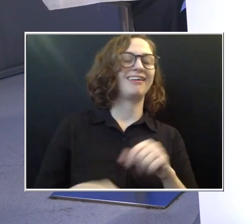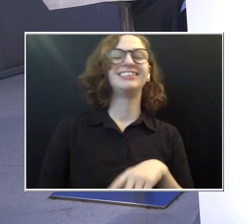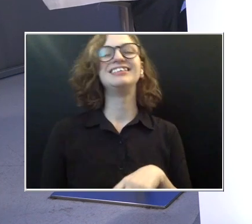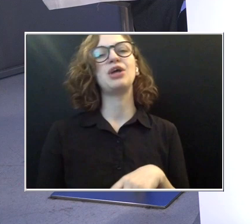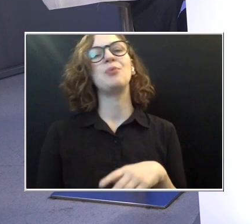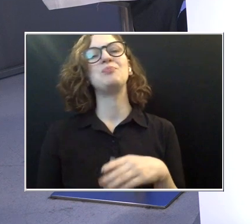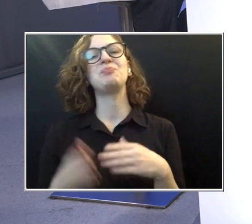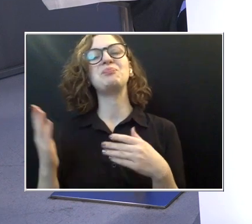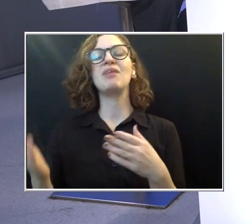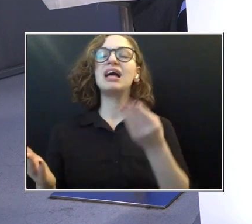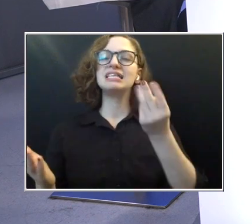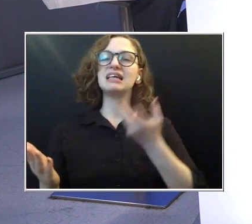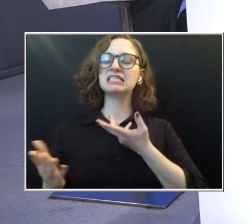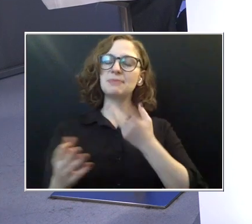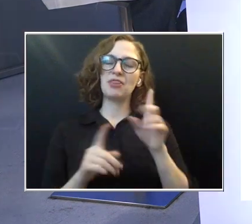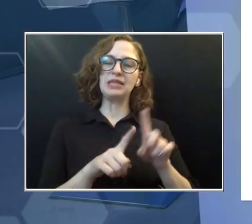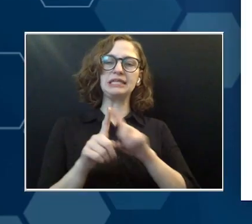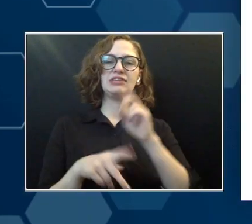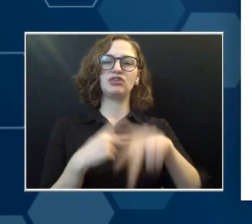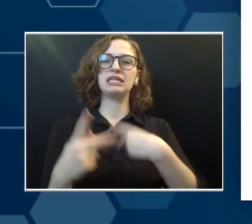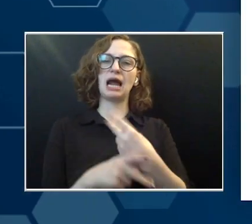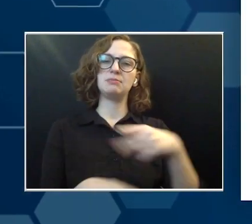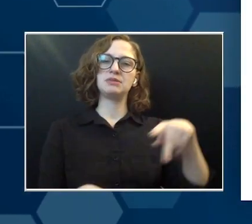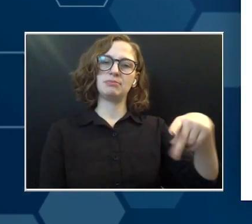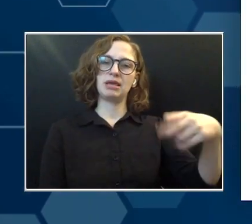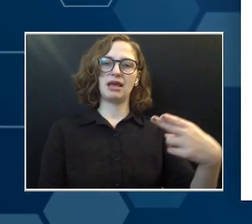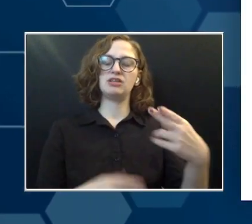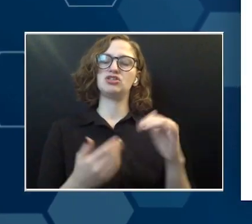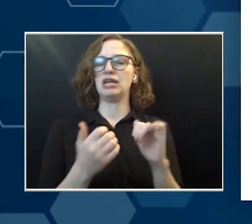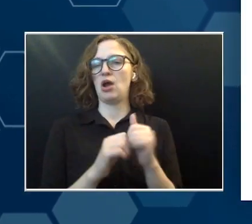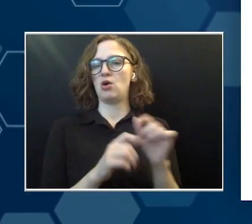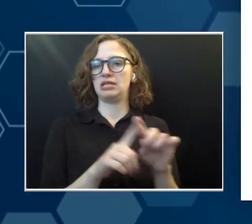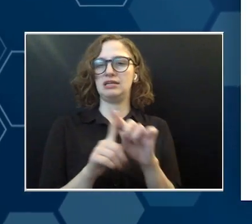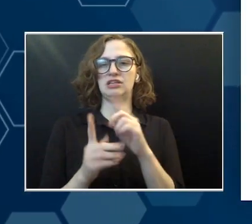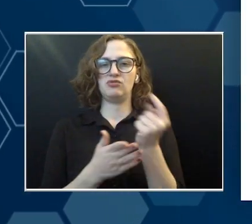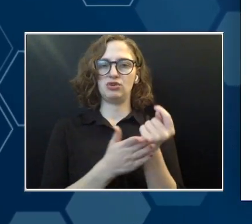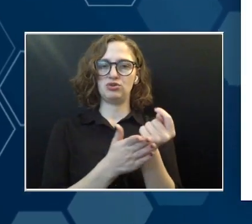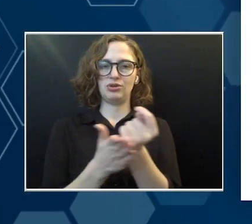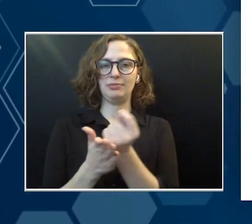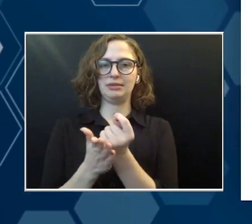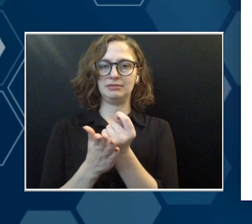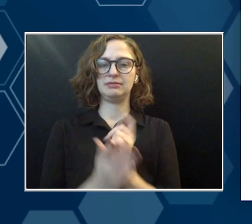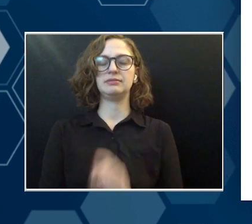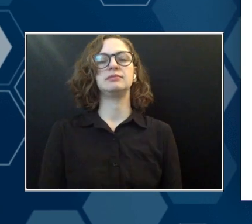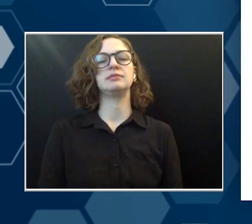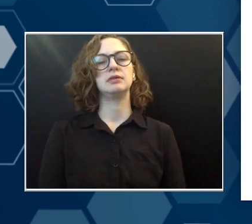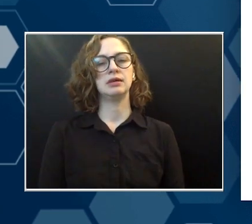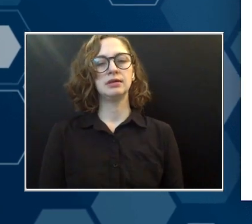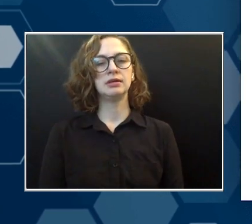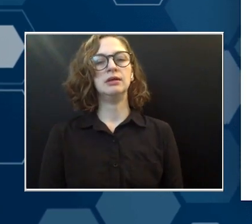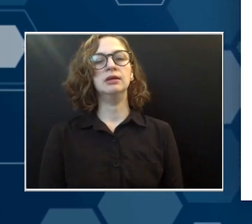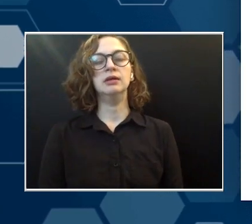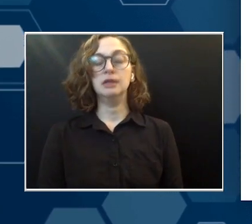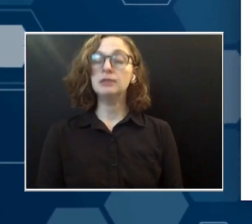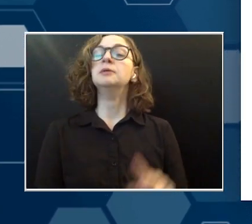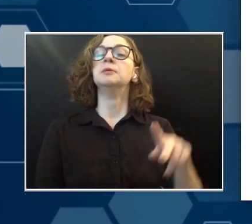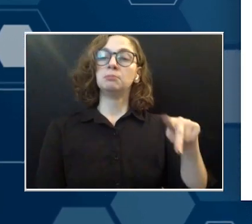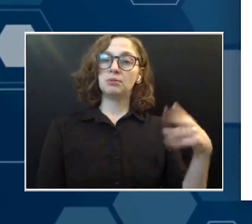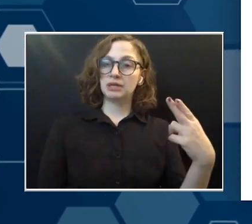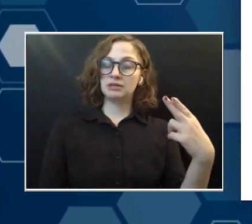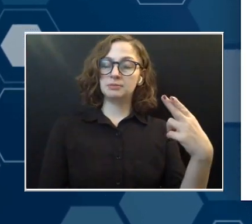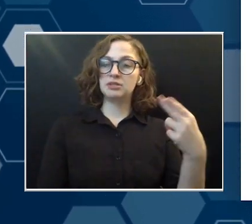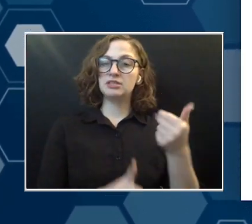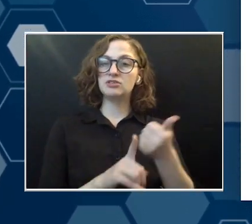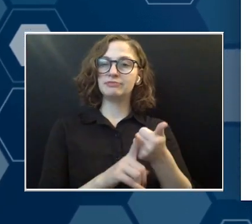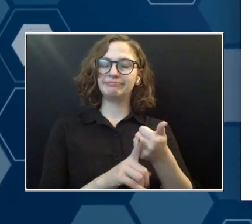pH and how did the treatments change for each group? 'Cause there are different kinds here. Yeah, absolutely. So pulmonary hypertension, like Dr. Stites